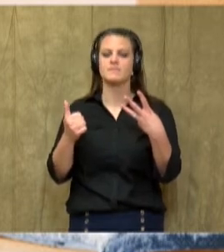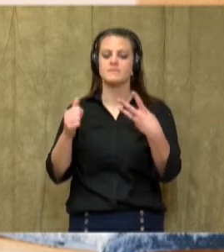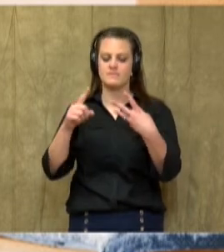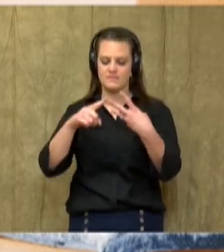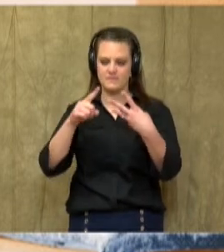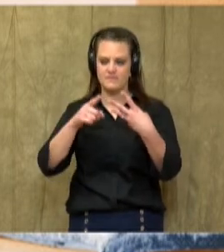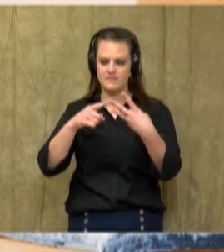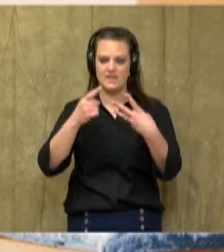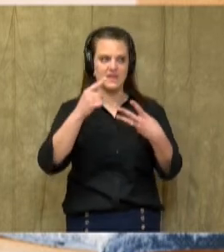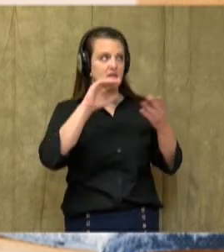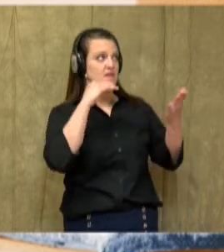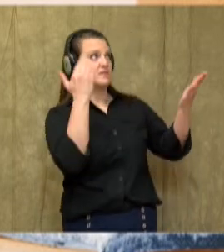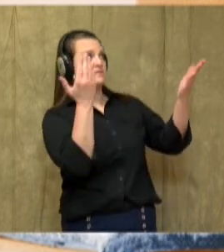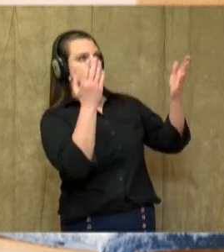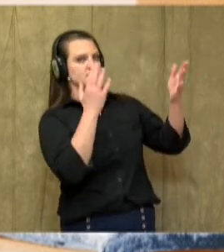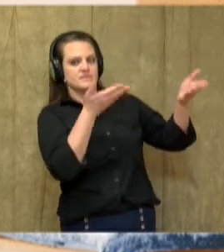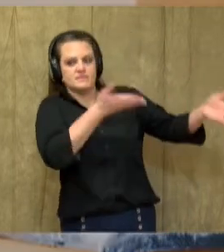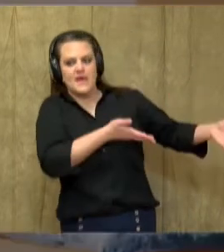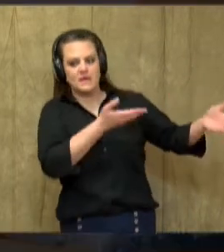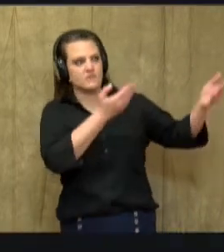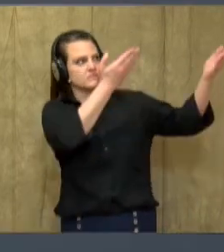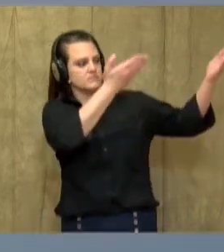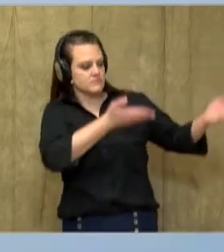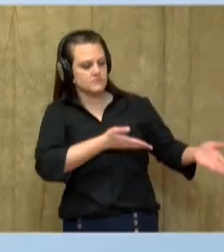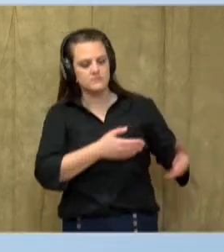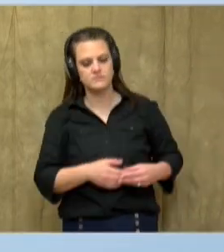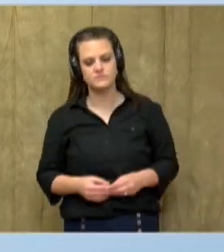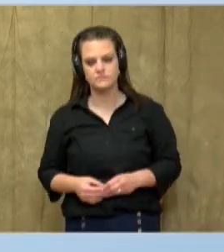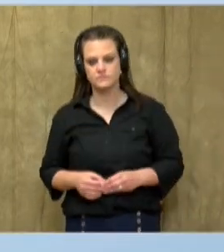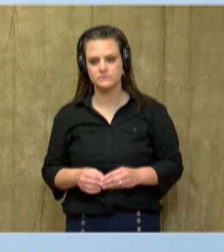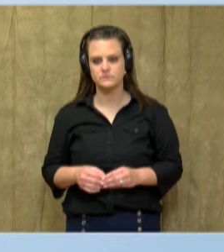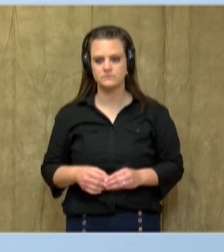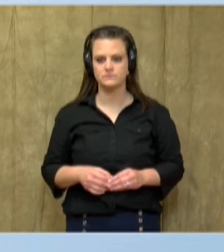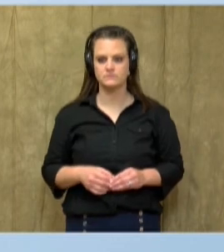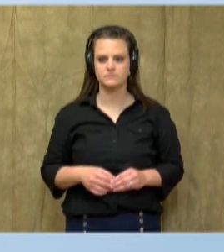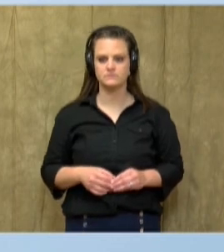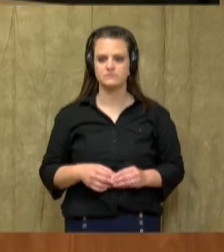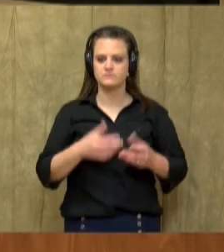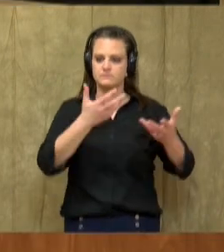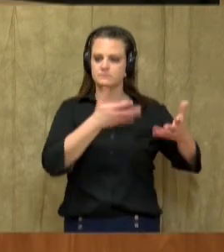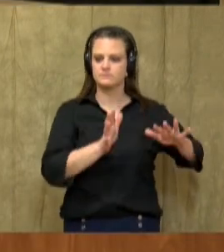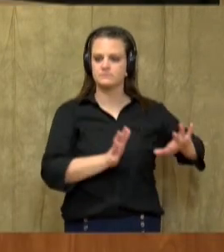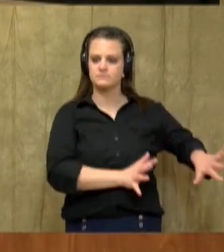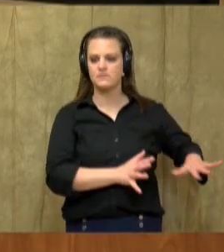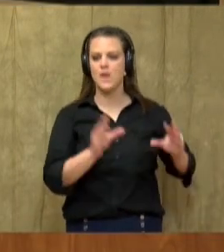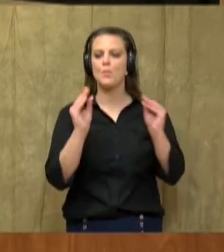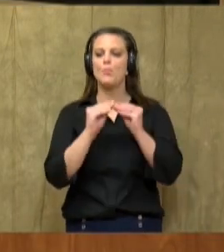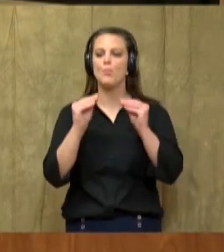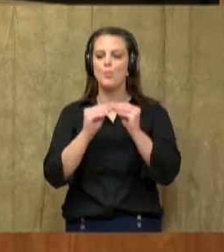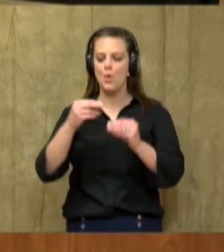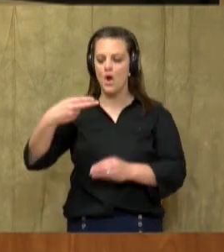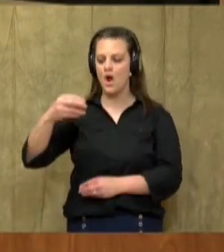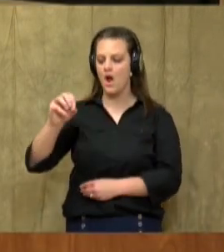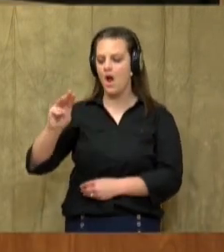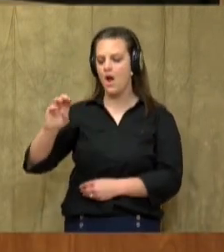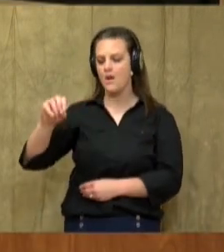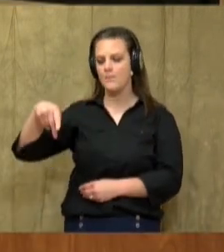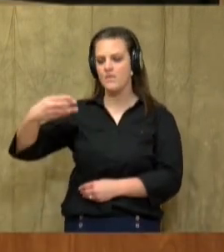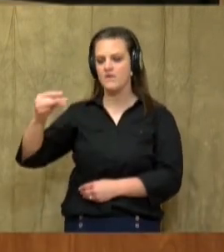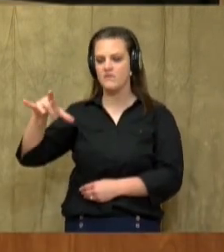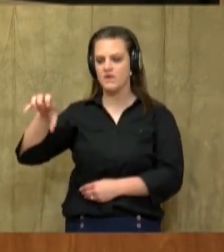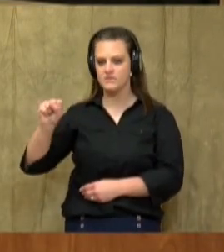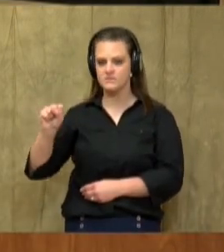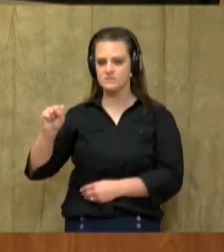Very good. It is there. Good job. Okay, so I want to look at some more homophones. We